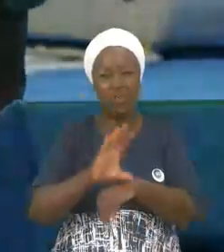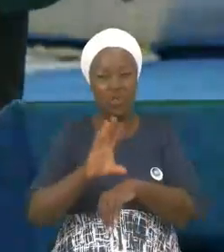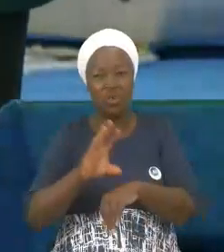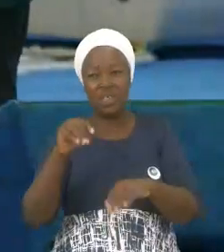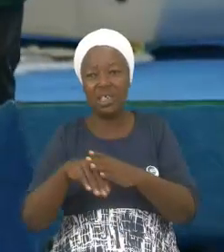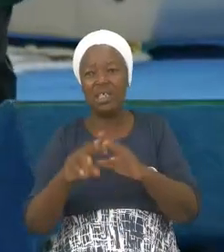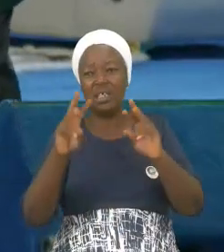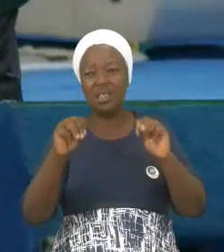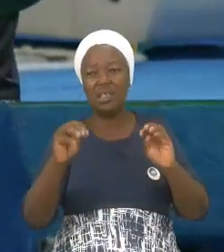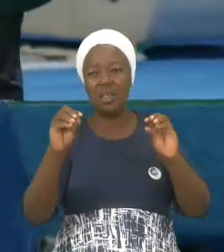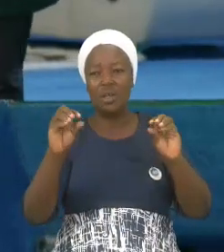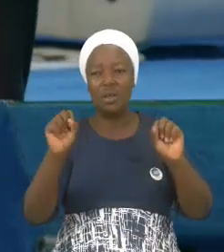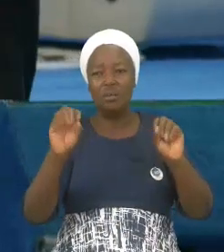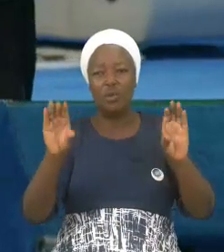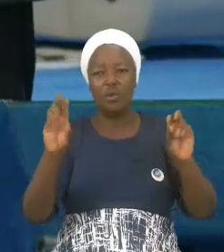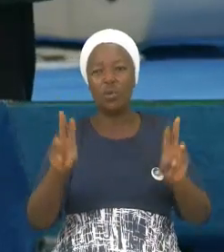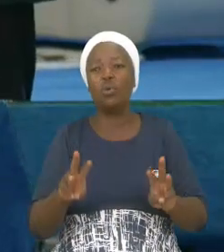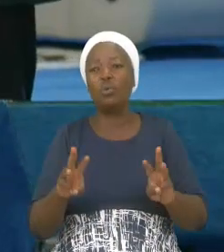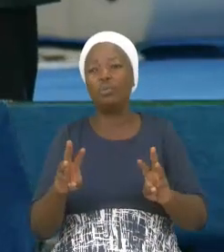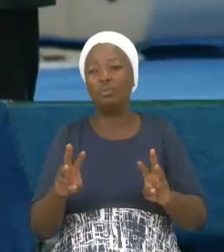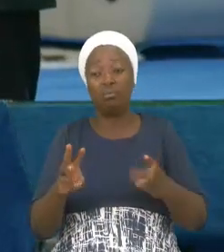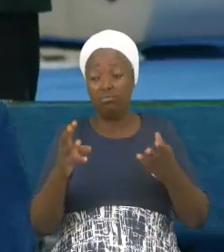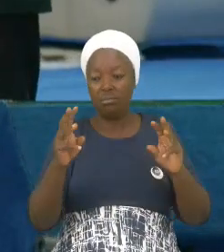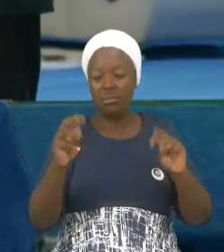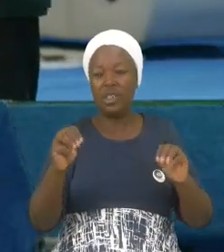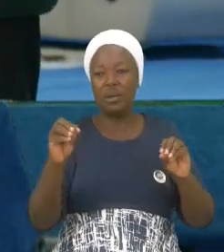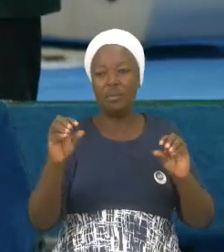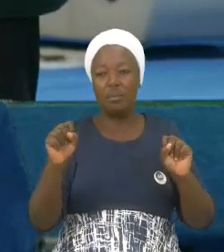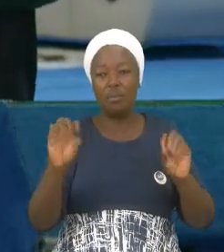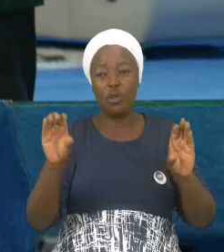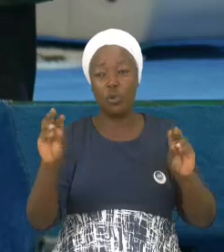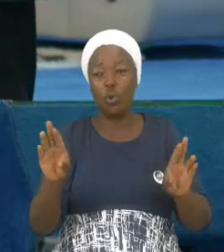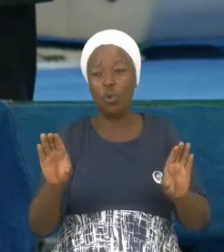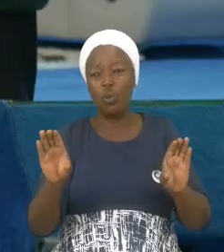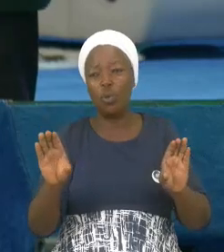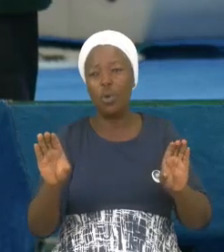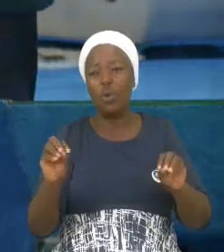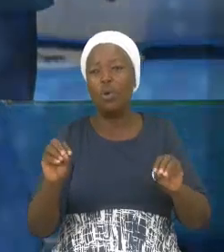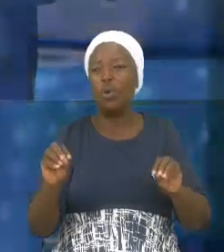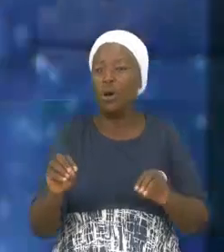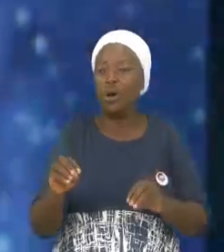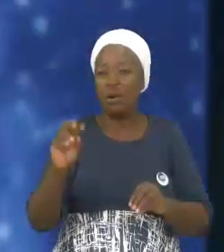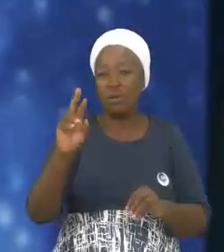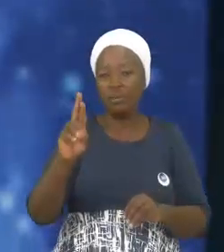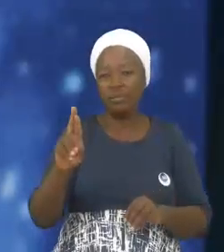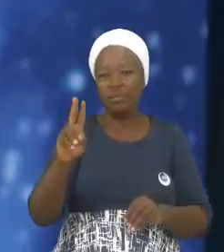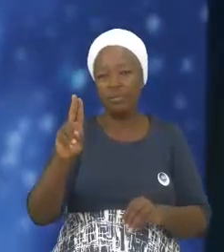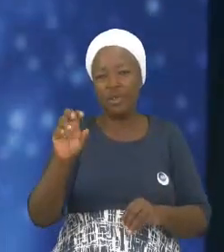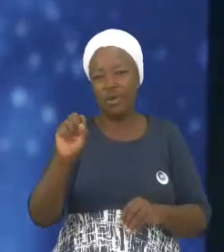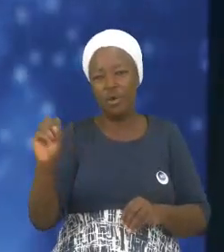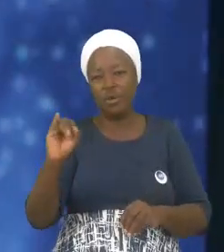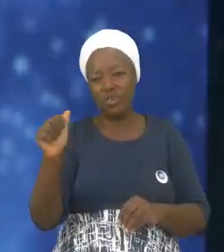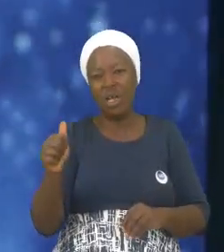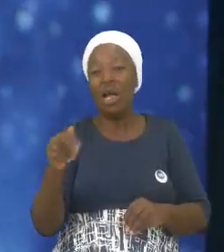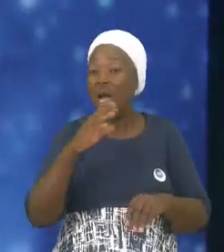Moscow, Russia. At that time, when I was invited there, we had no